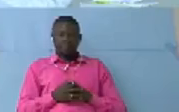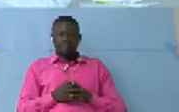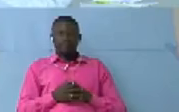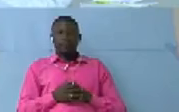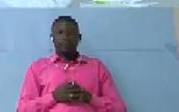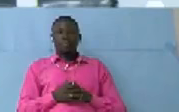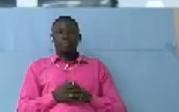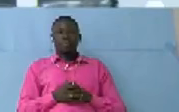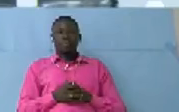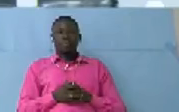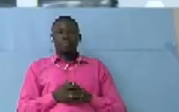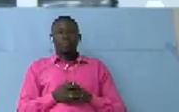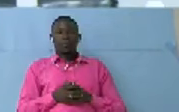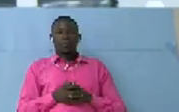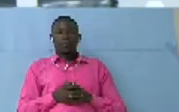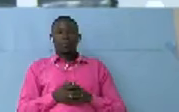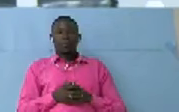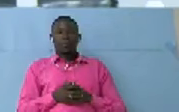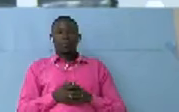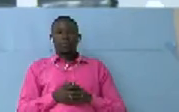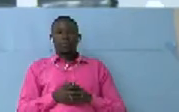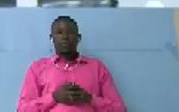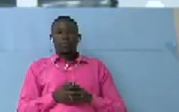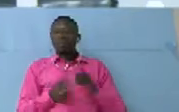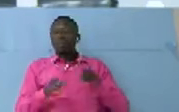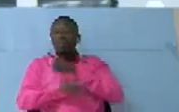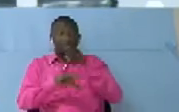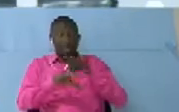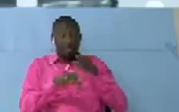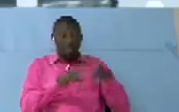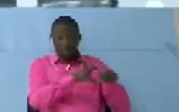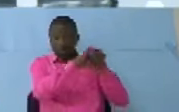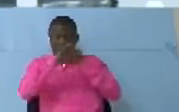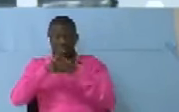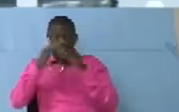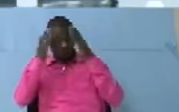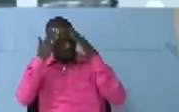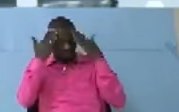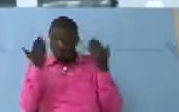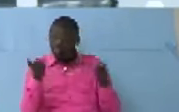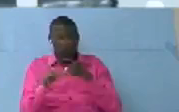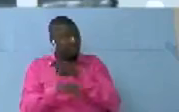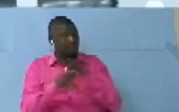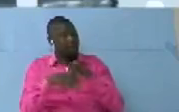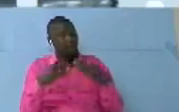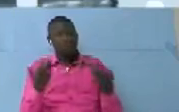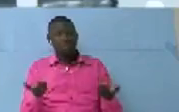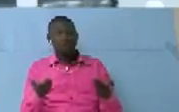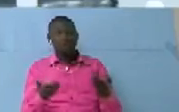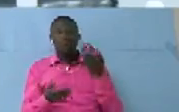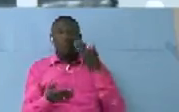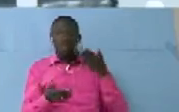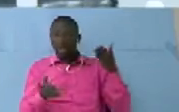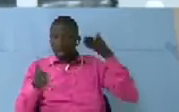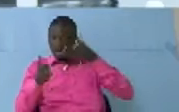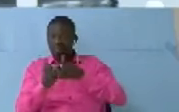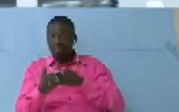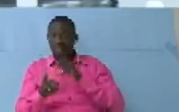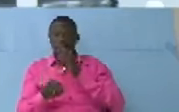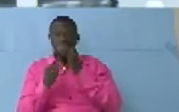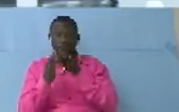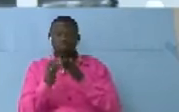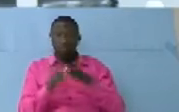So yon samba dami mangyelende. Where they took you to, I did not know. Abun fere kwenyela. When I got